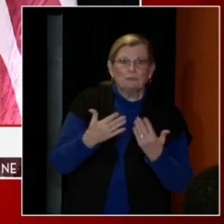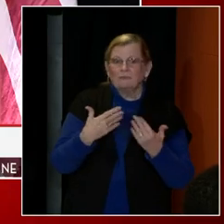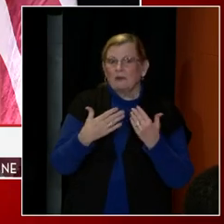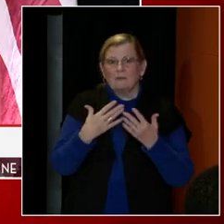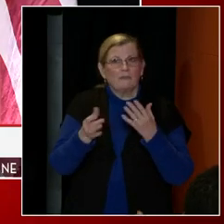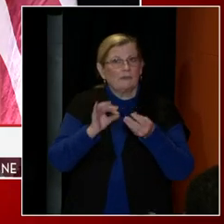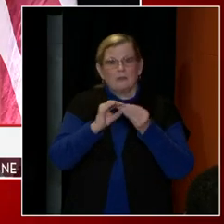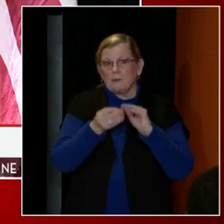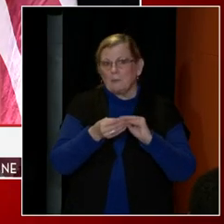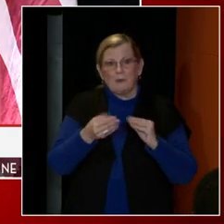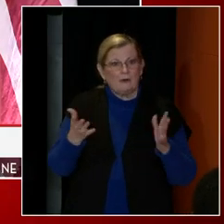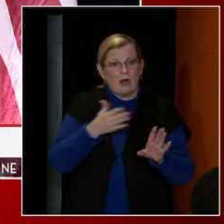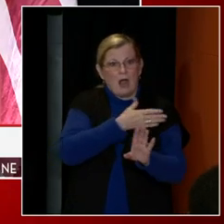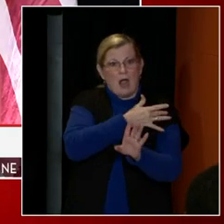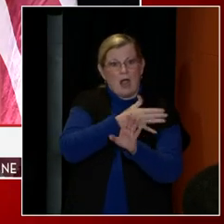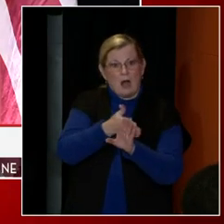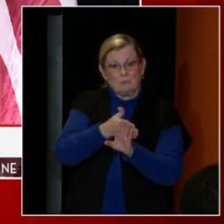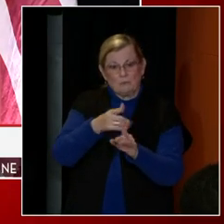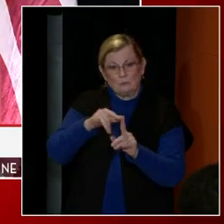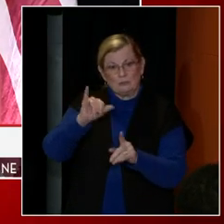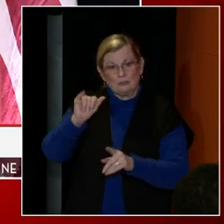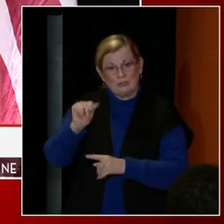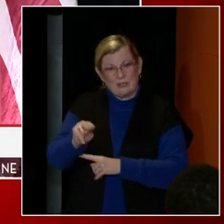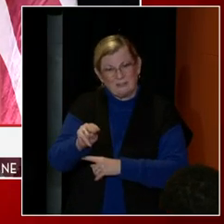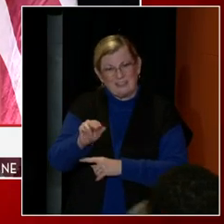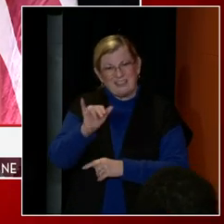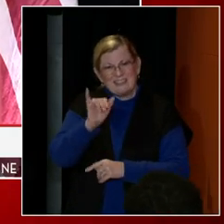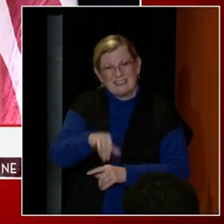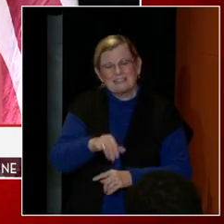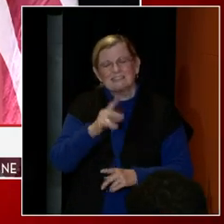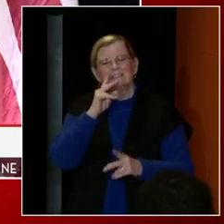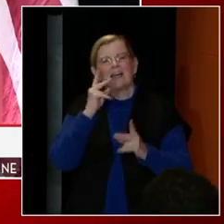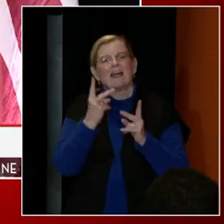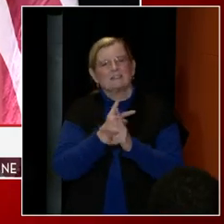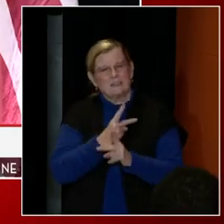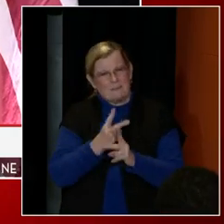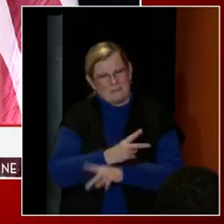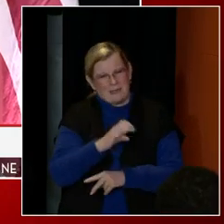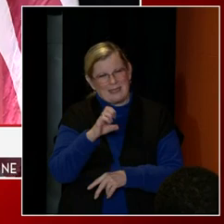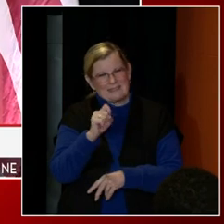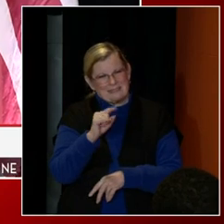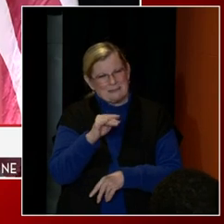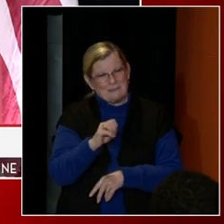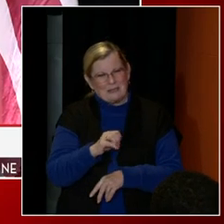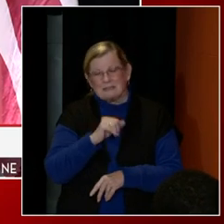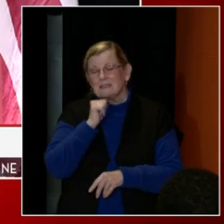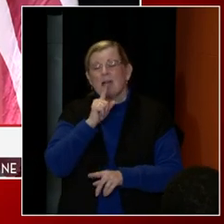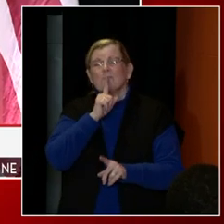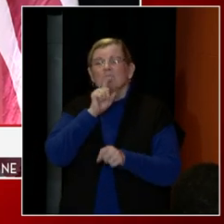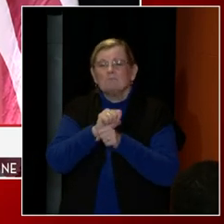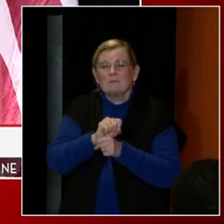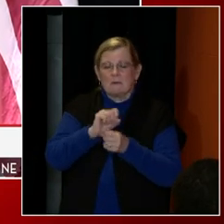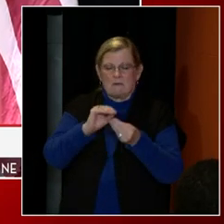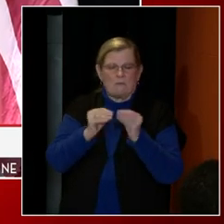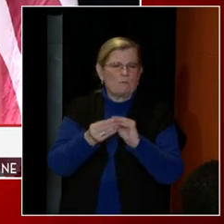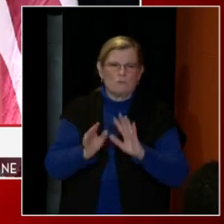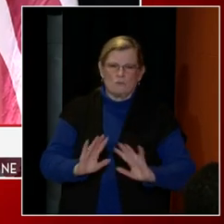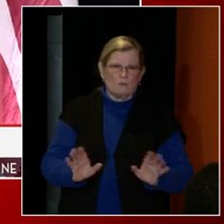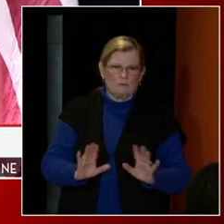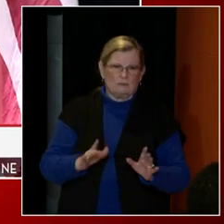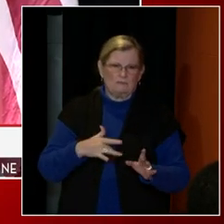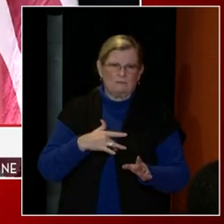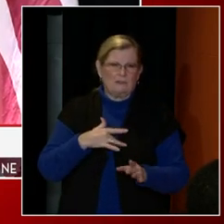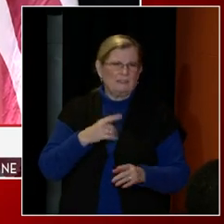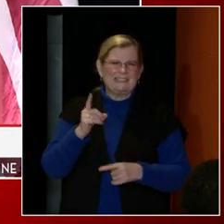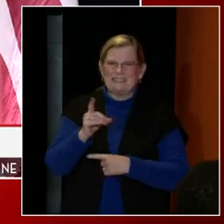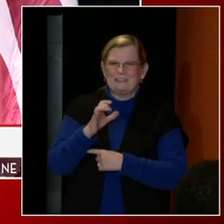January, they are estimating that. That is not a firm number. So the district has decided that we're not going to give you an estimate or a firm number.